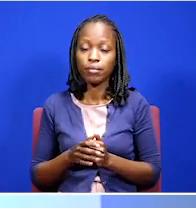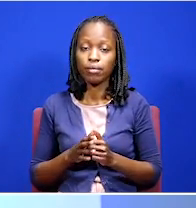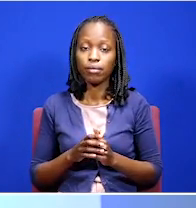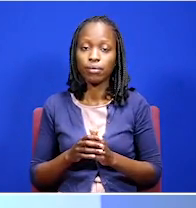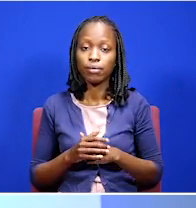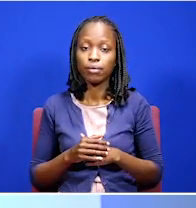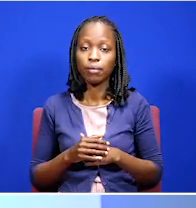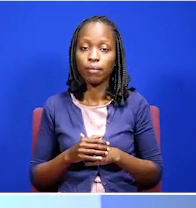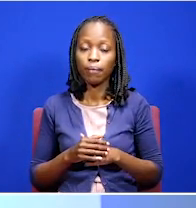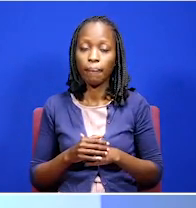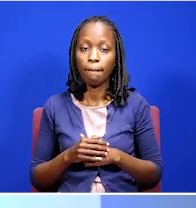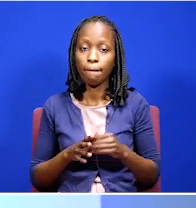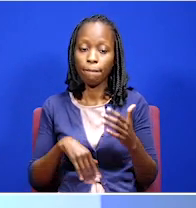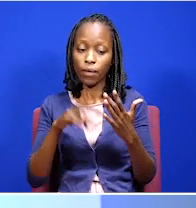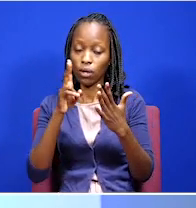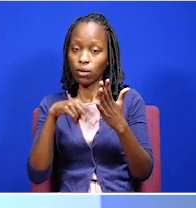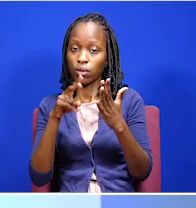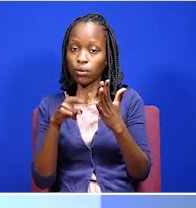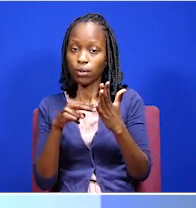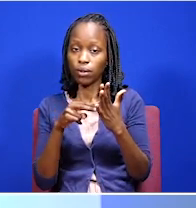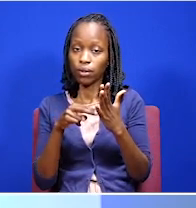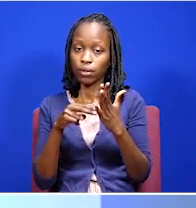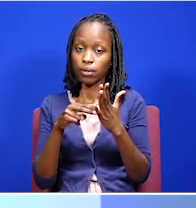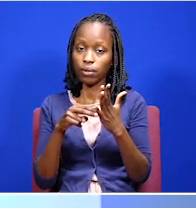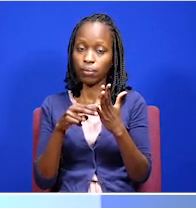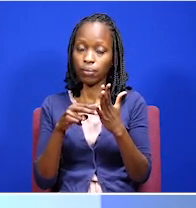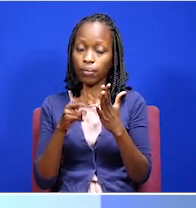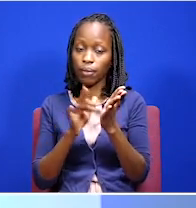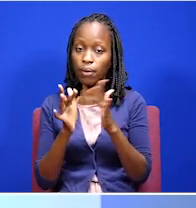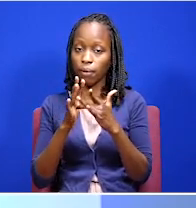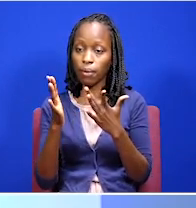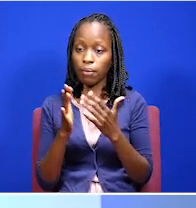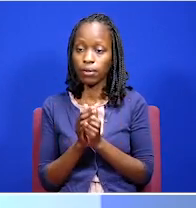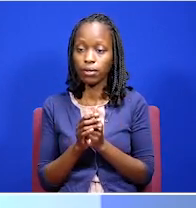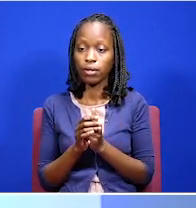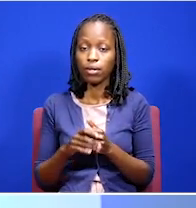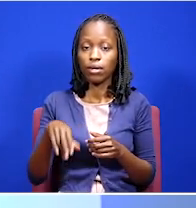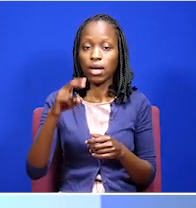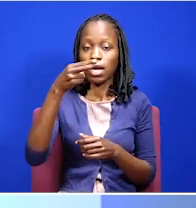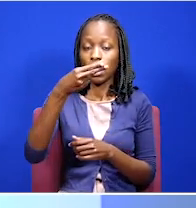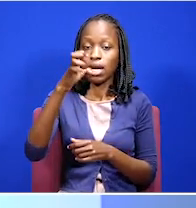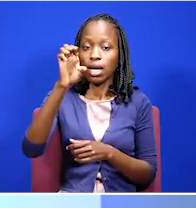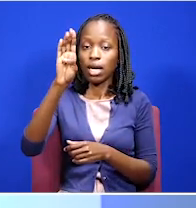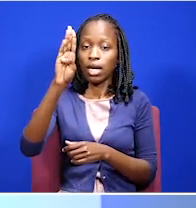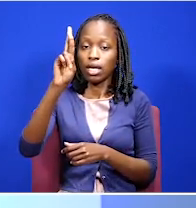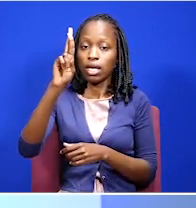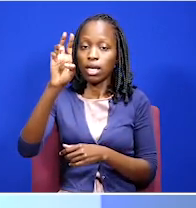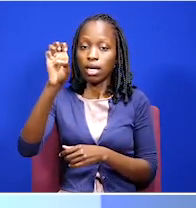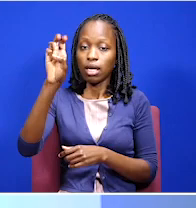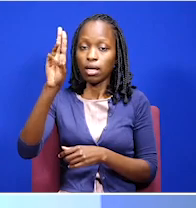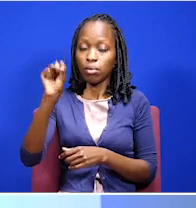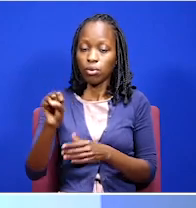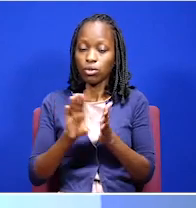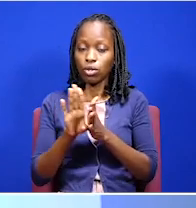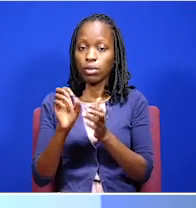looking to Jesus. Let me finish by reading just the where that verse comes from, where we are saying looking to Jesus.